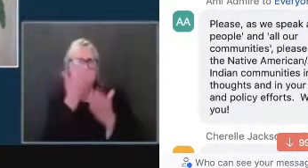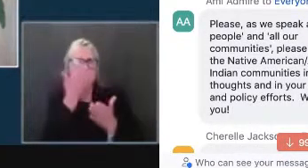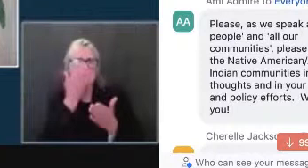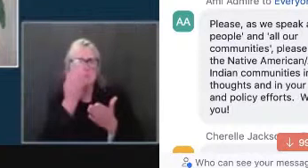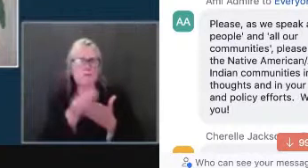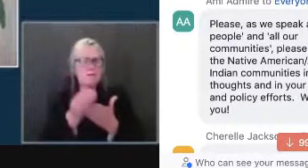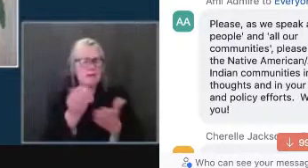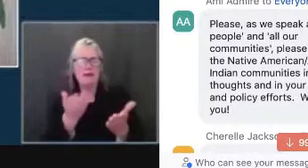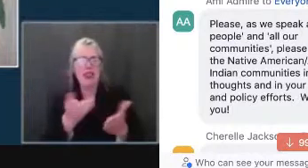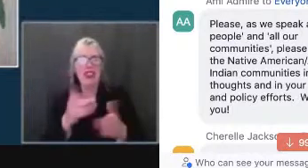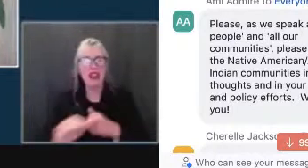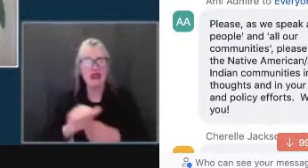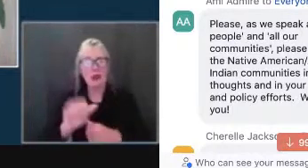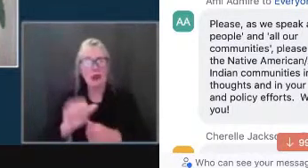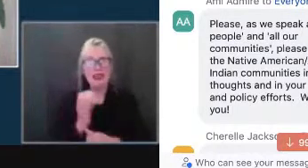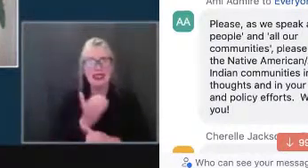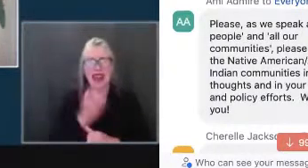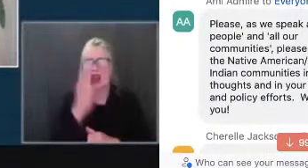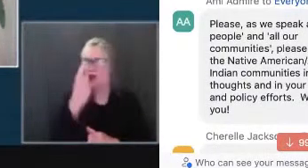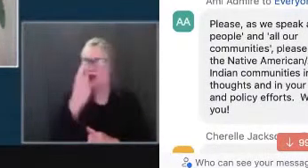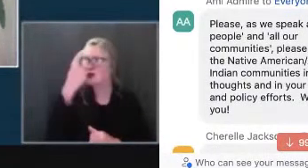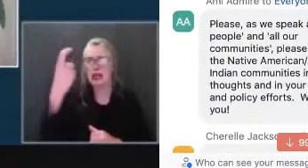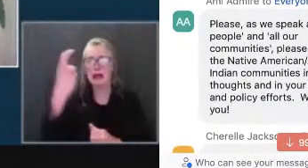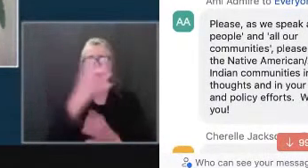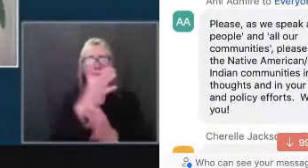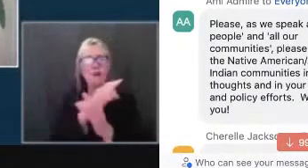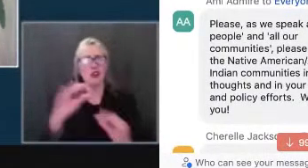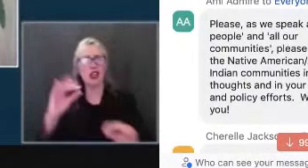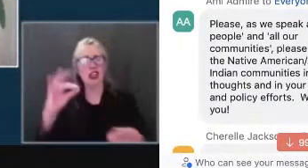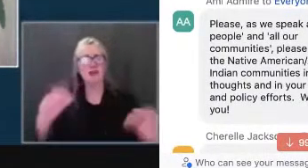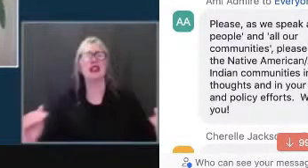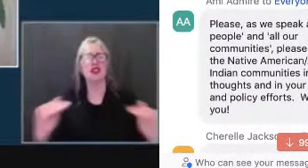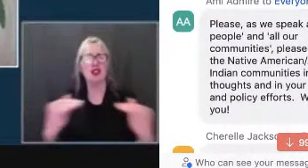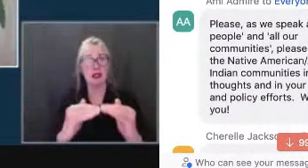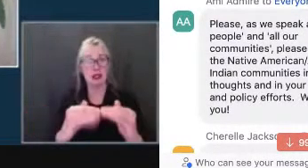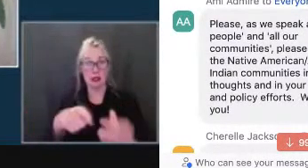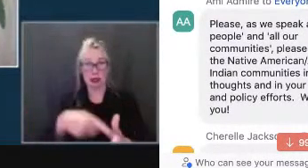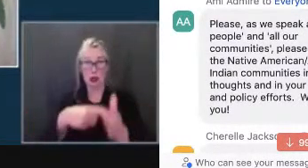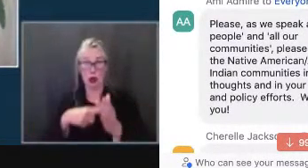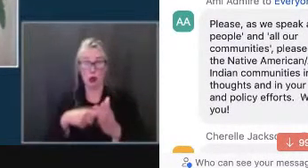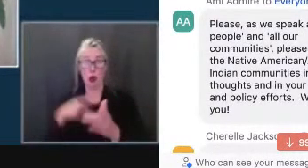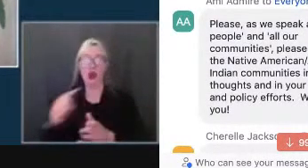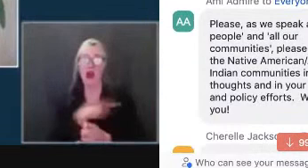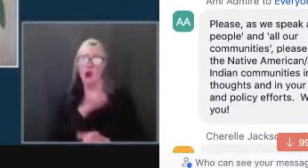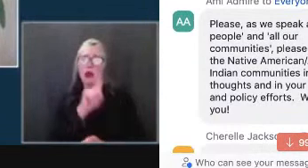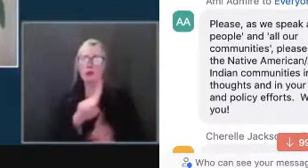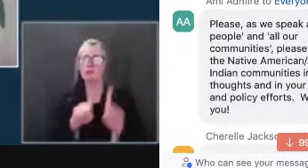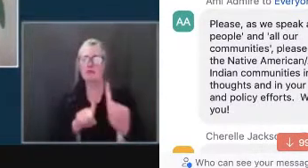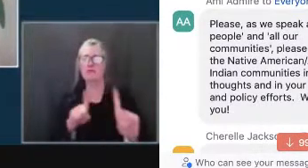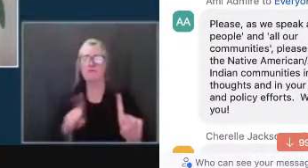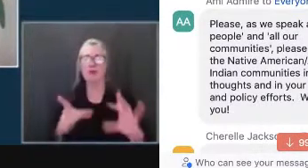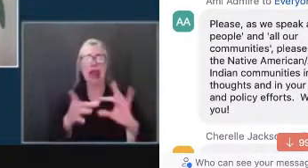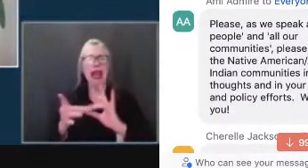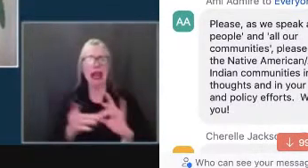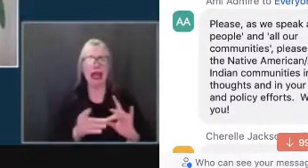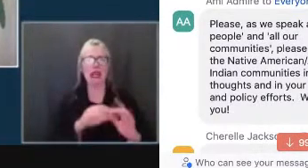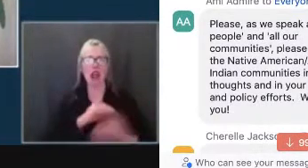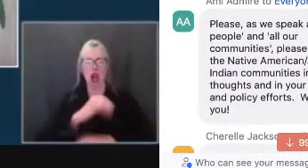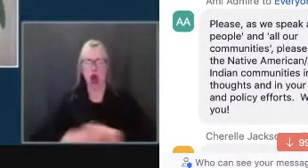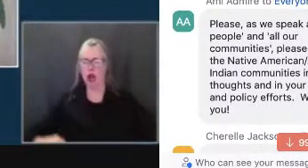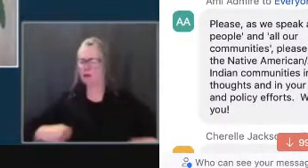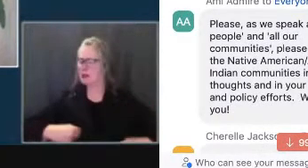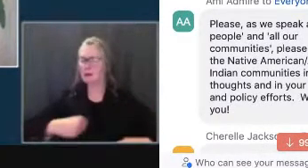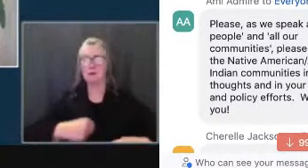of us that believe in freedom and justice to link arms. The COVID pandemic has wreaked havoc